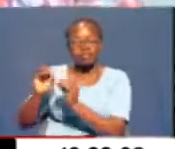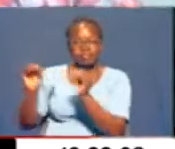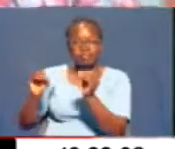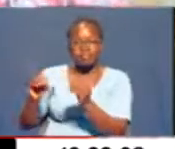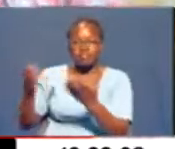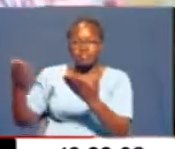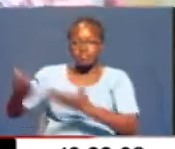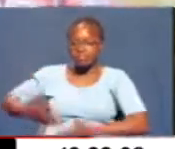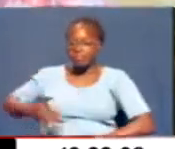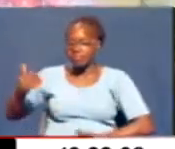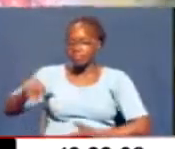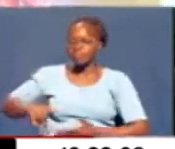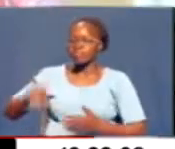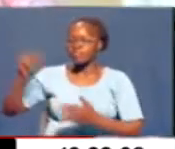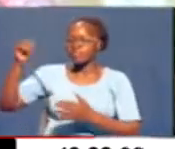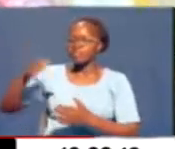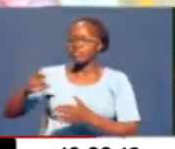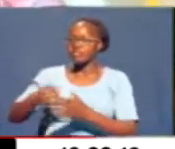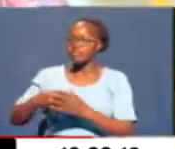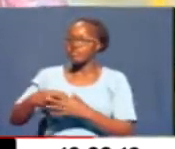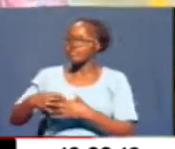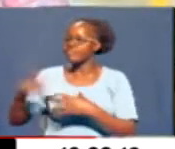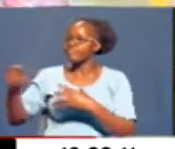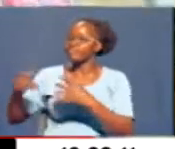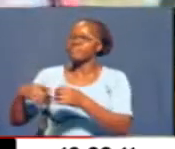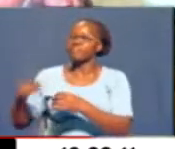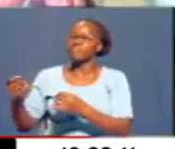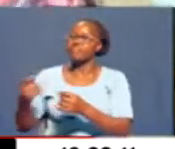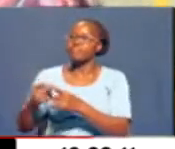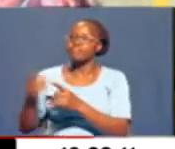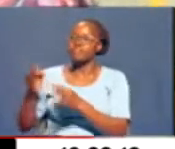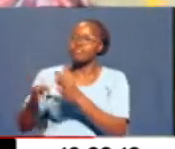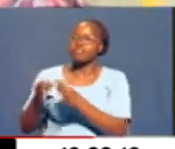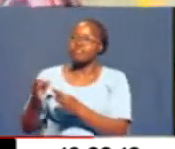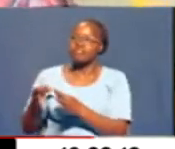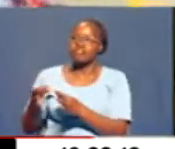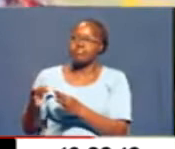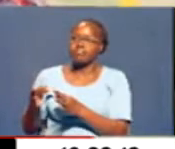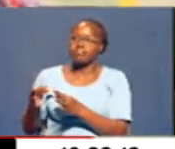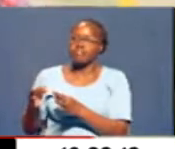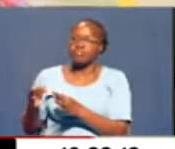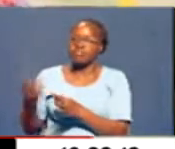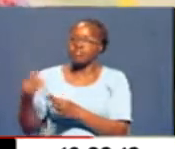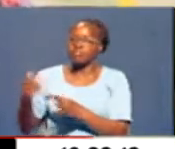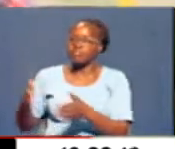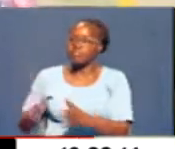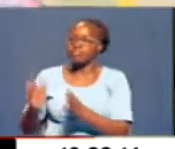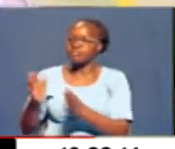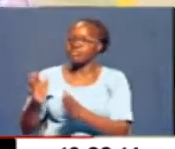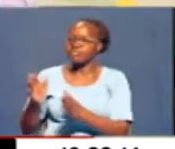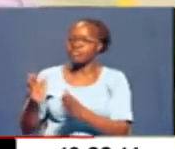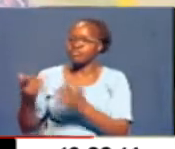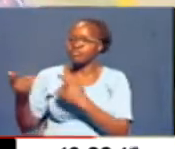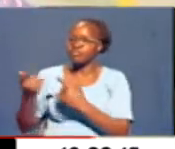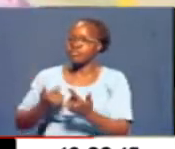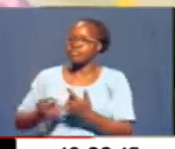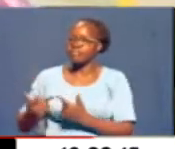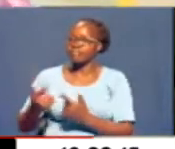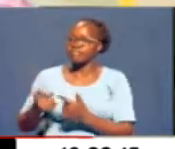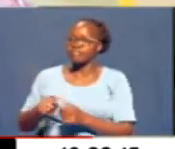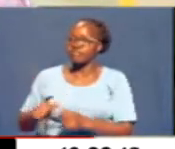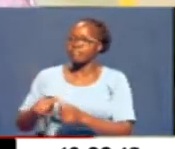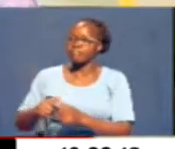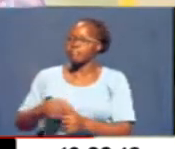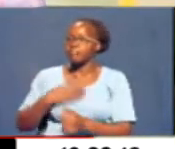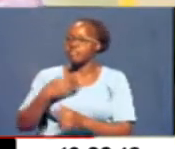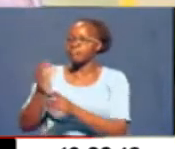then the politicians will find their way. But if they allow them to come, they'll continue visiting churches